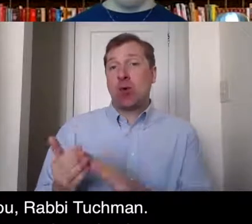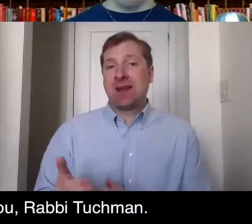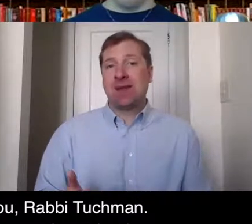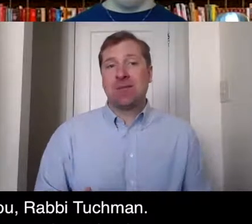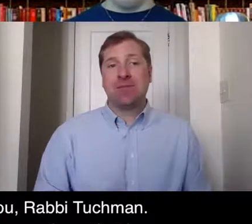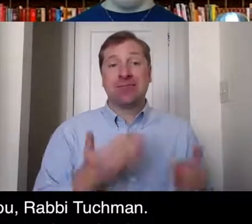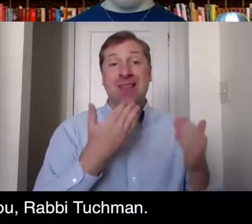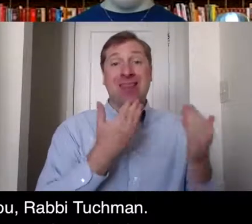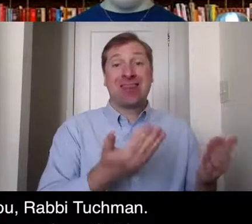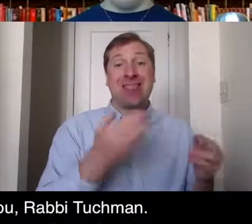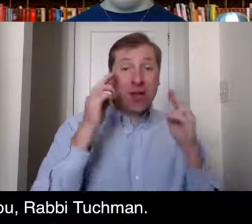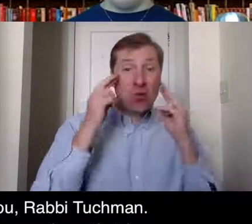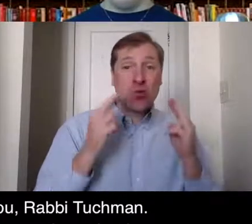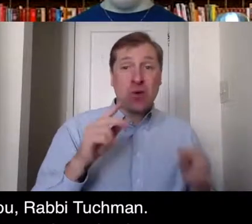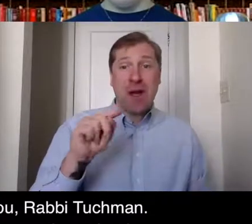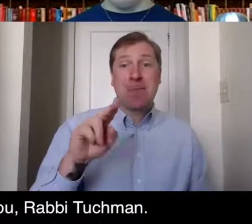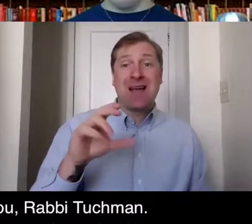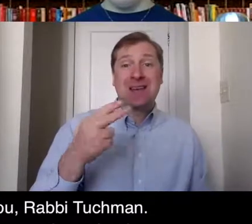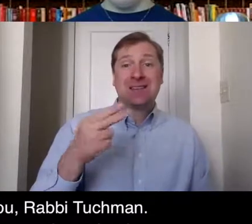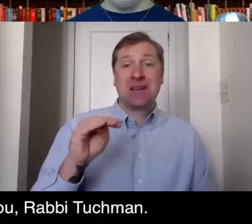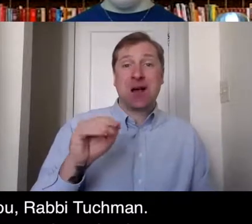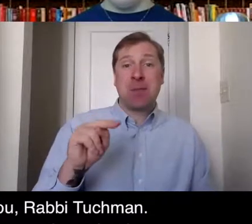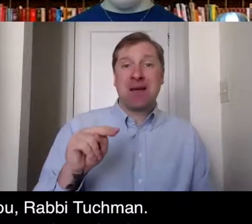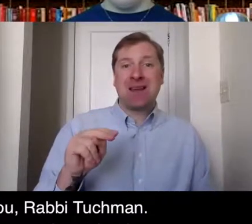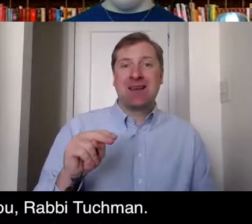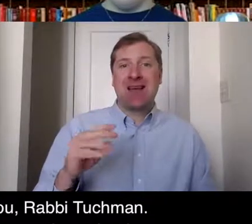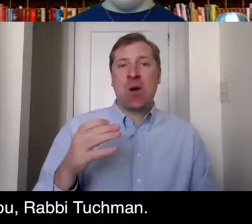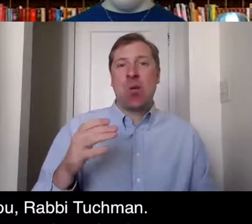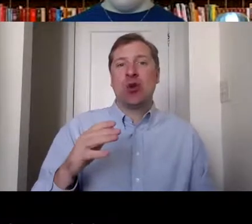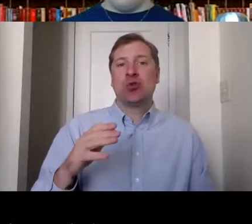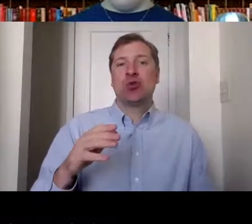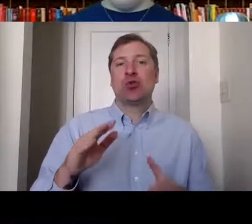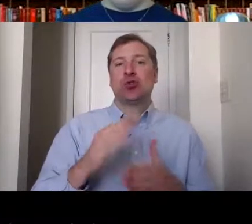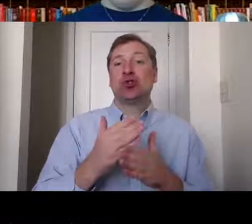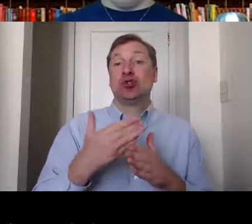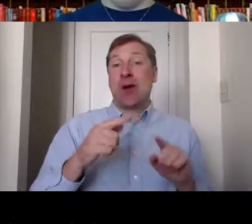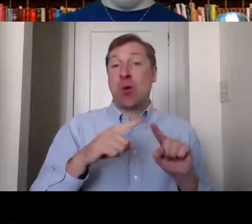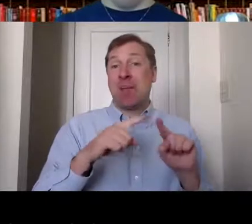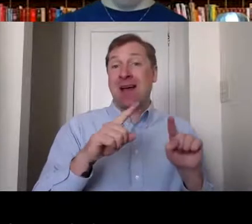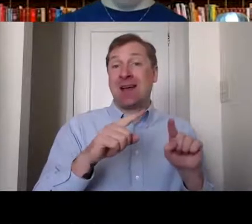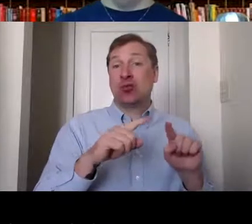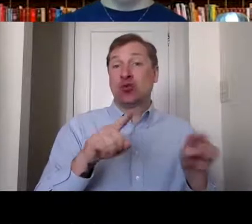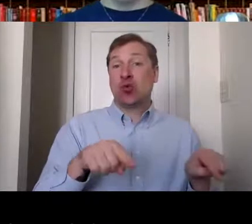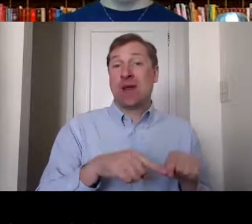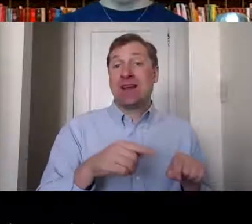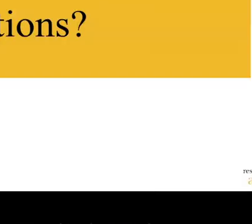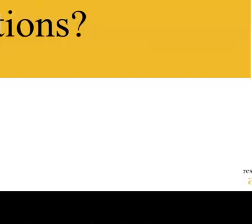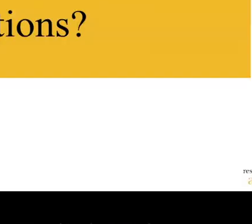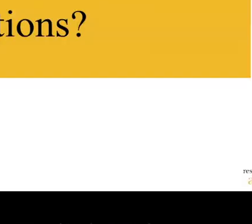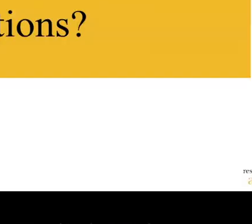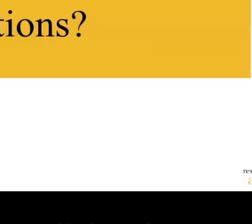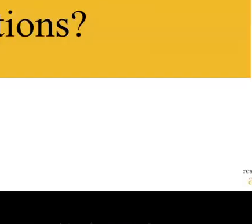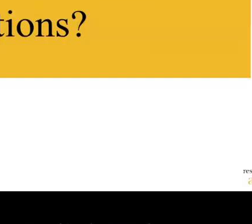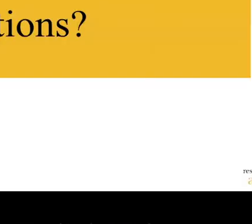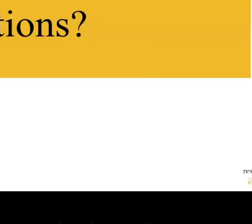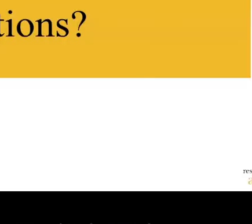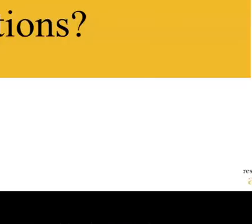Thank you, Rabbi Tuchman. I'm going to screen share again so that I have the presentation for our closing.